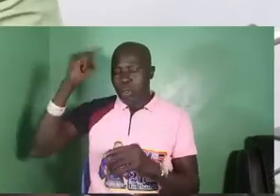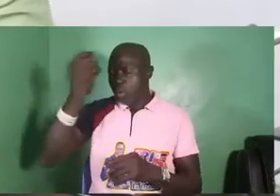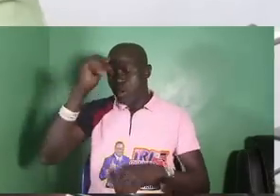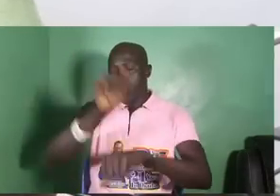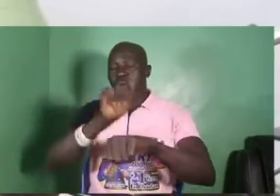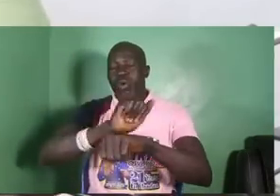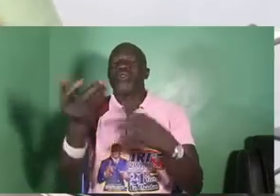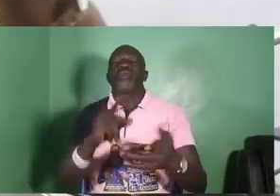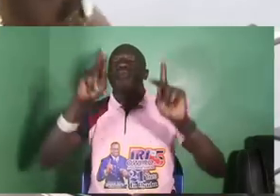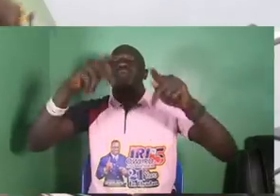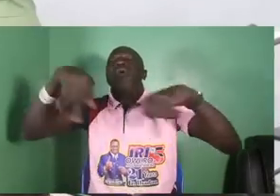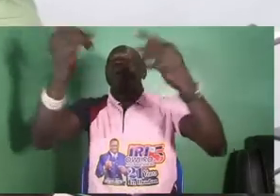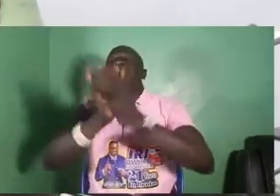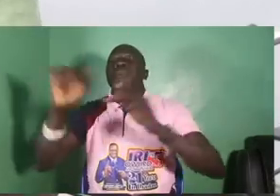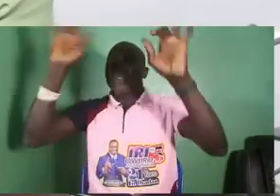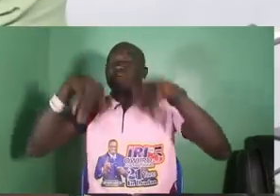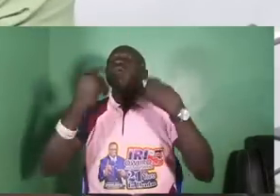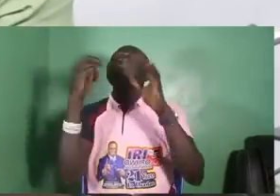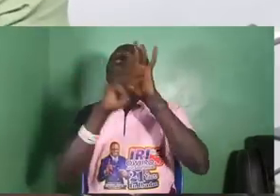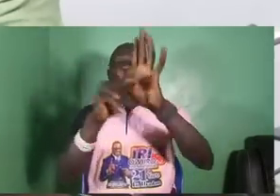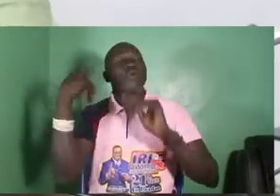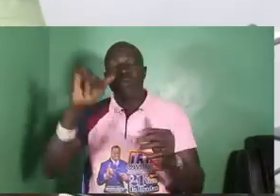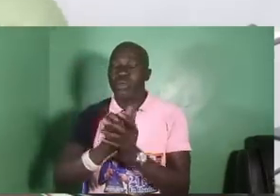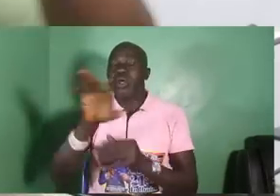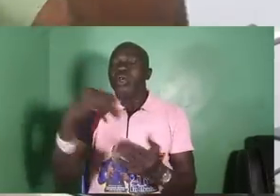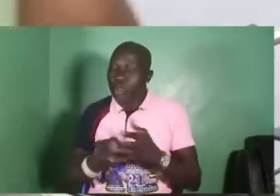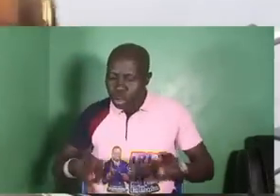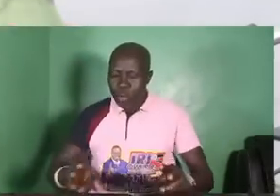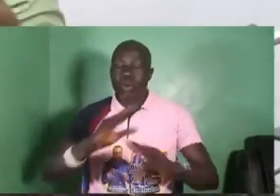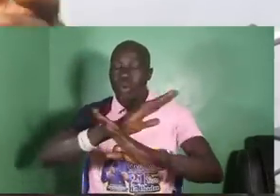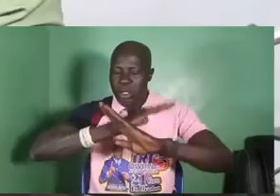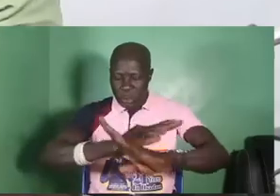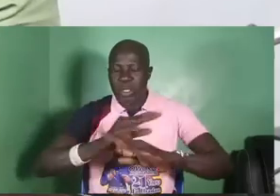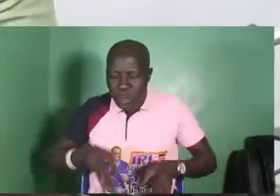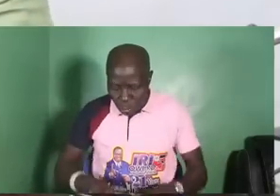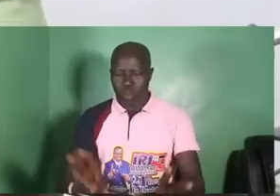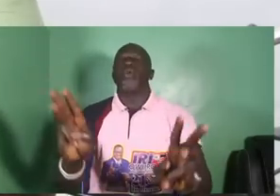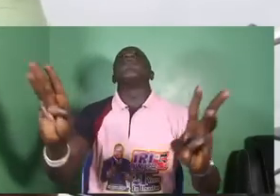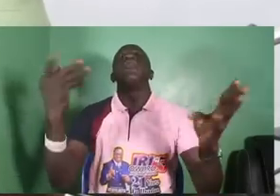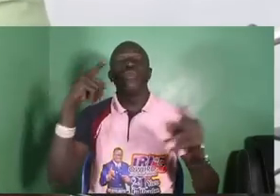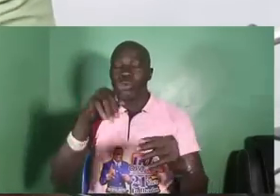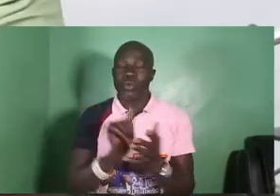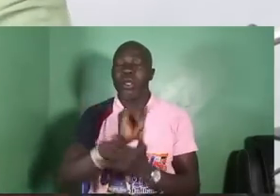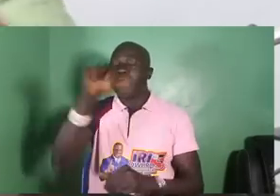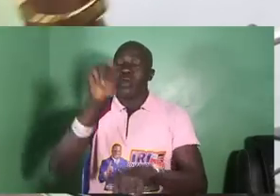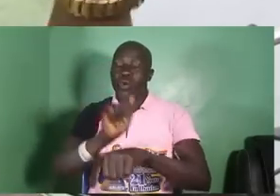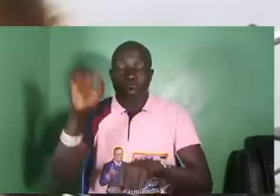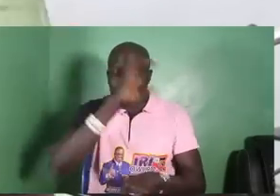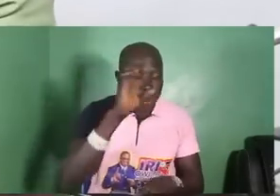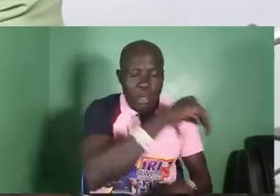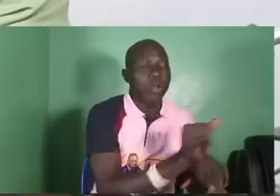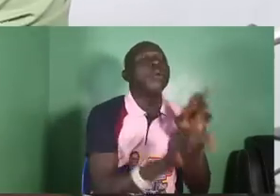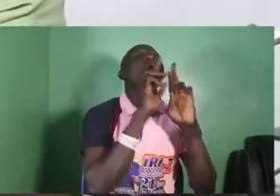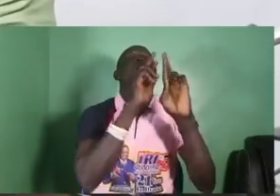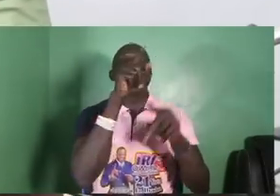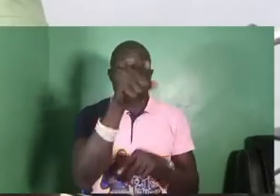bigger. I know I fall. I know. What you are doing? You are doing nothing. Ah, he said to wipe around down. Ah,